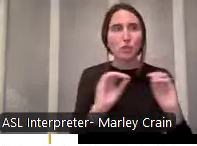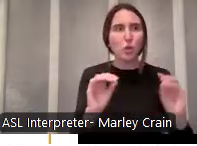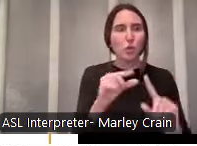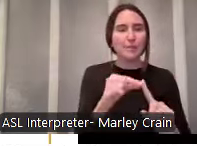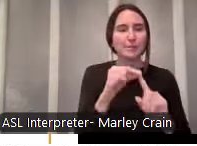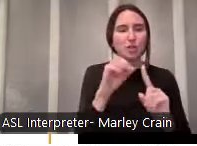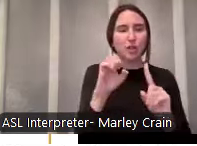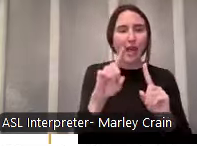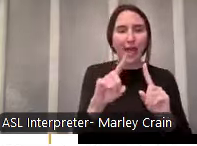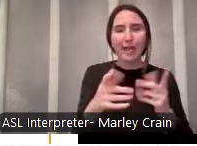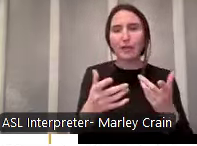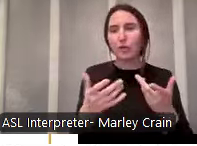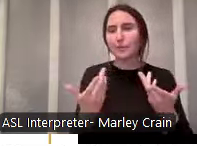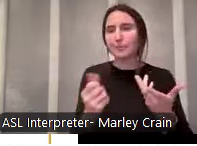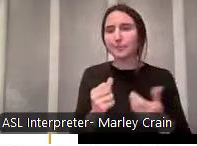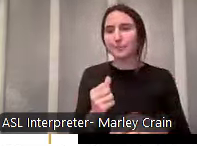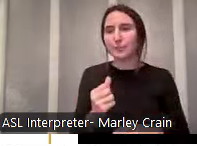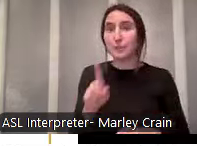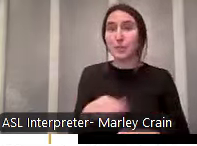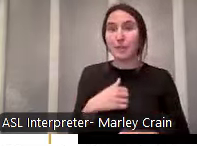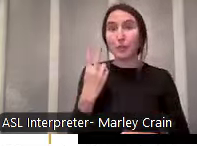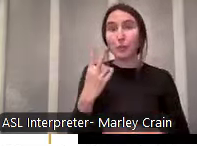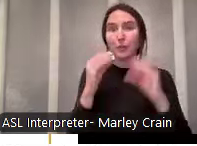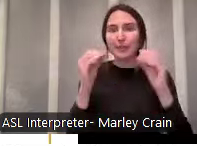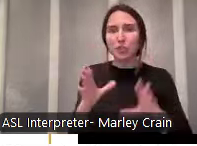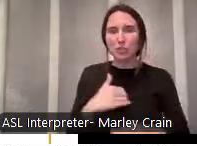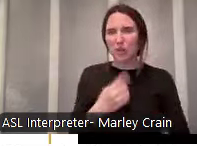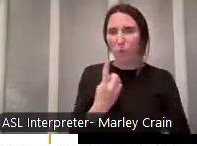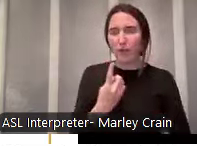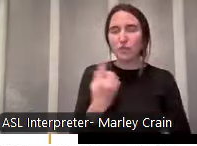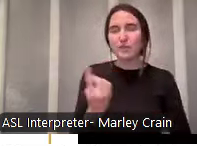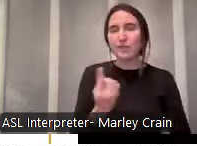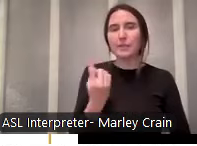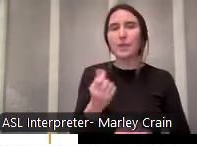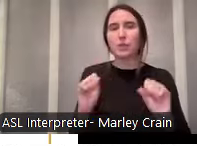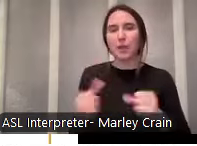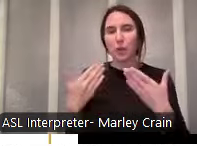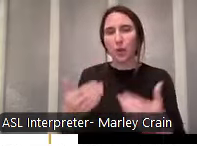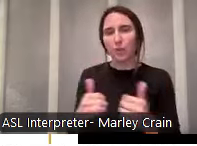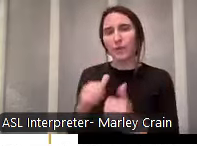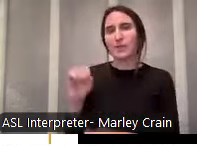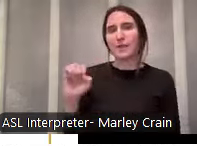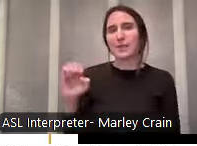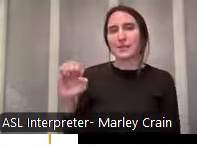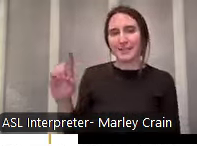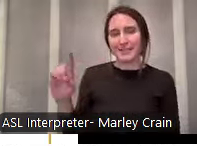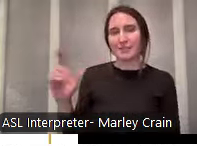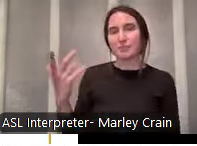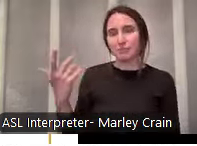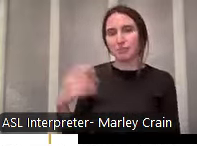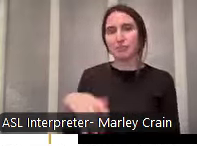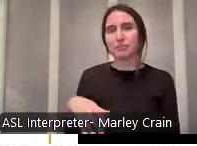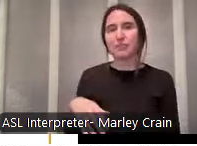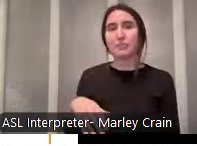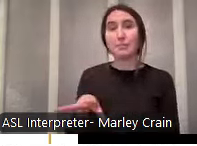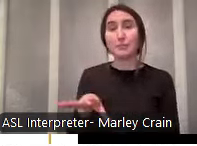issues where people have gone to state ed and it can work. Keep in mind you're not in control when you file a